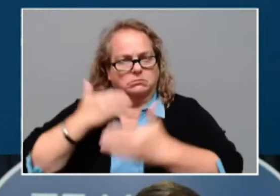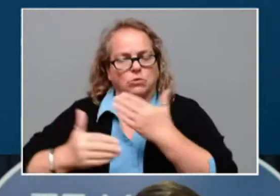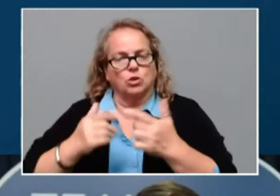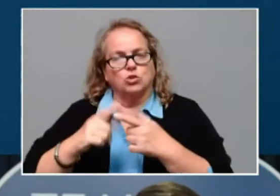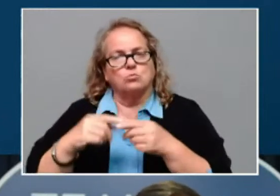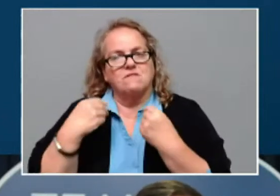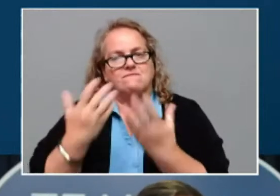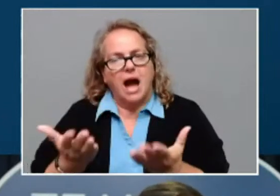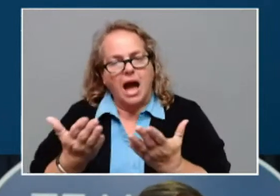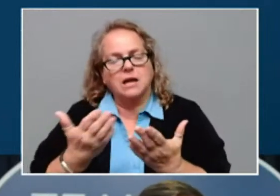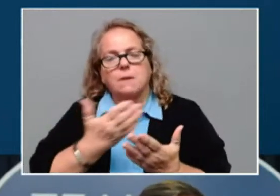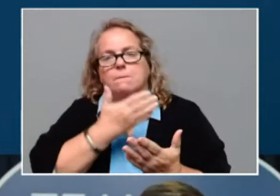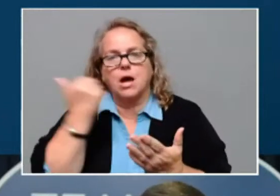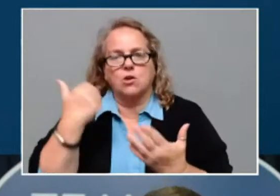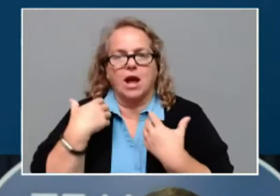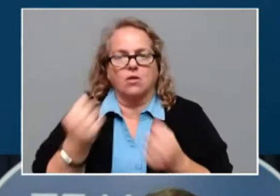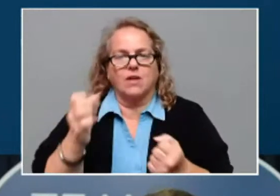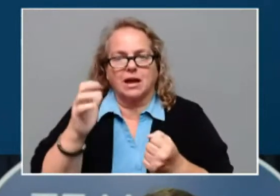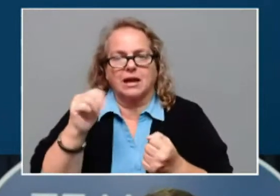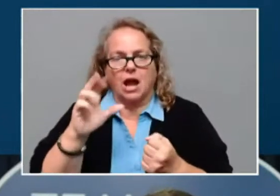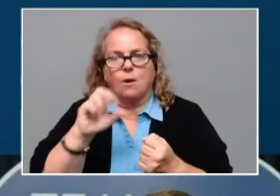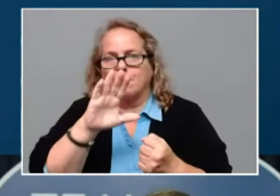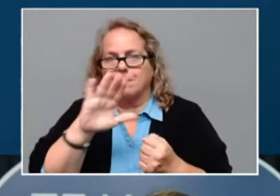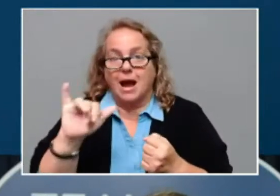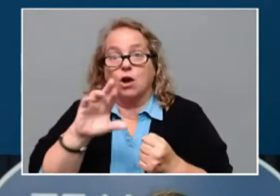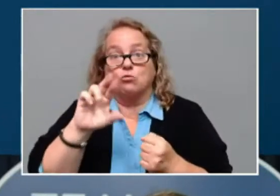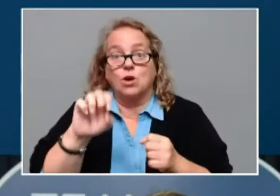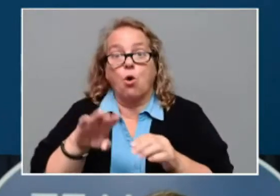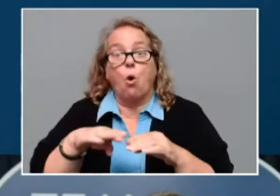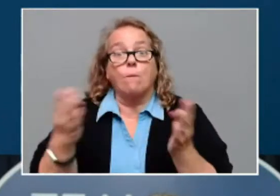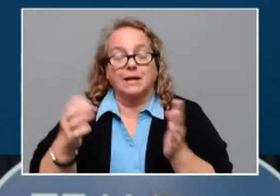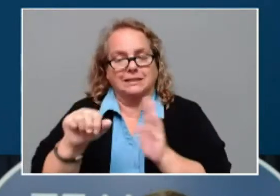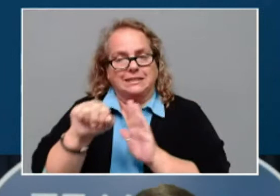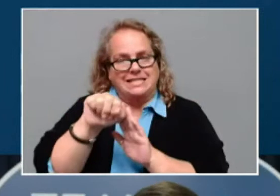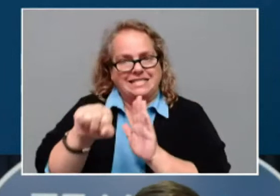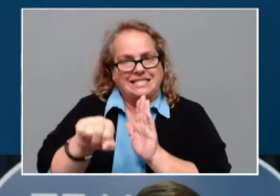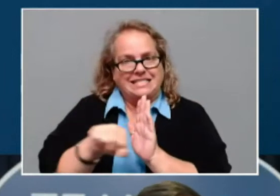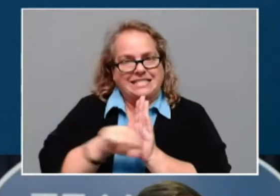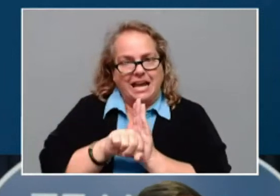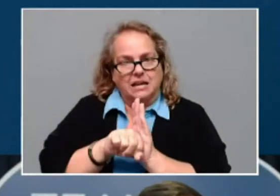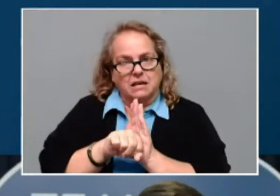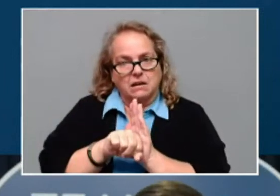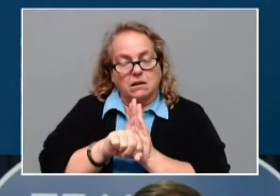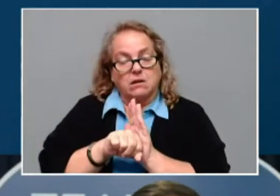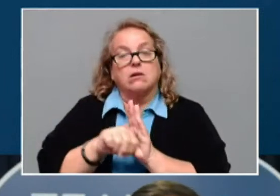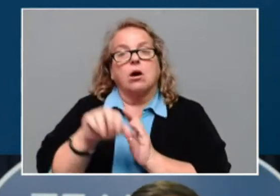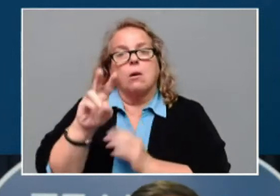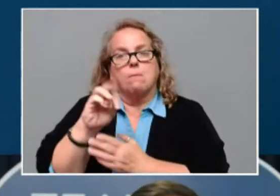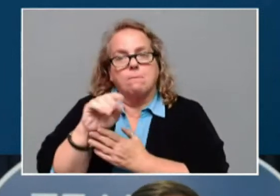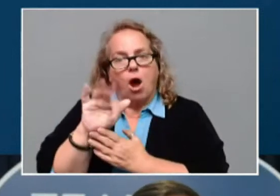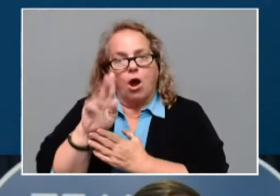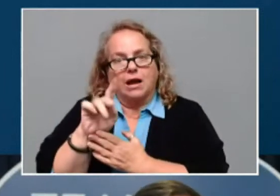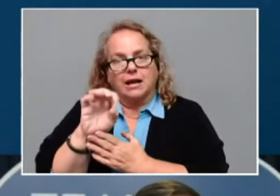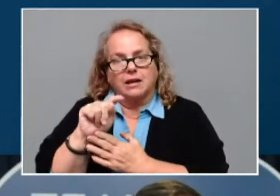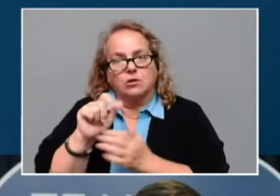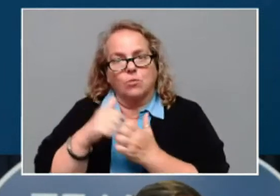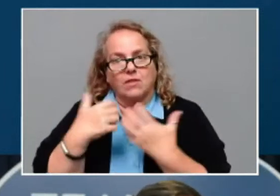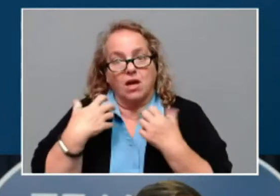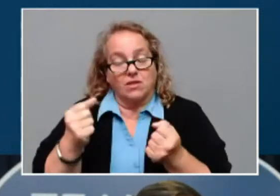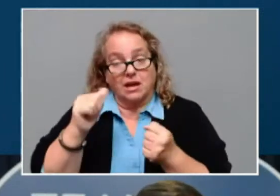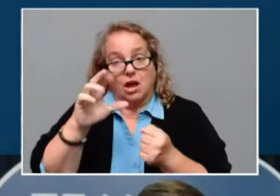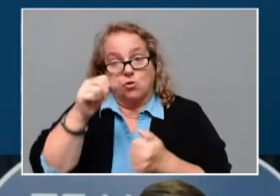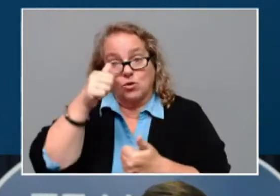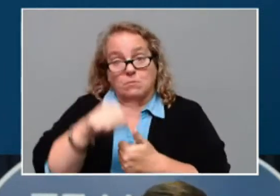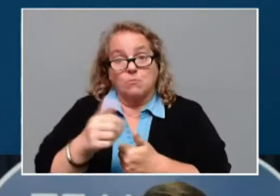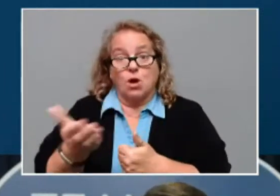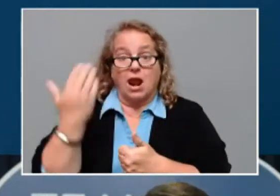by reopening our state-based marketplace. Remember, under the last administration, that state-based